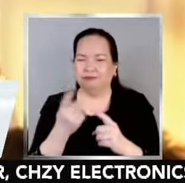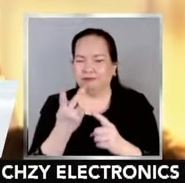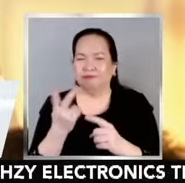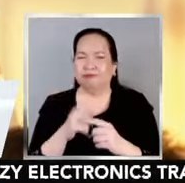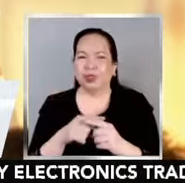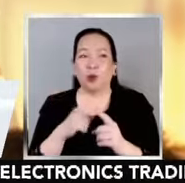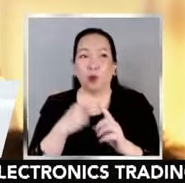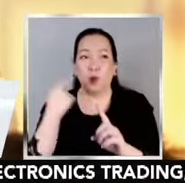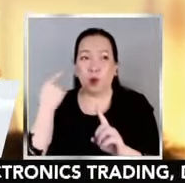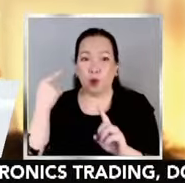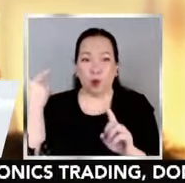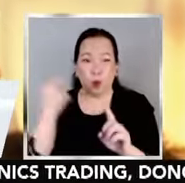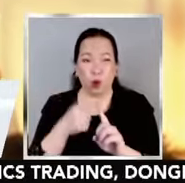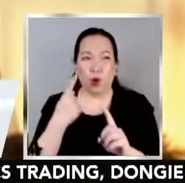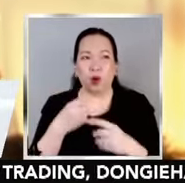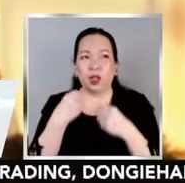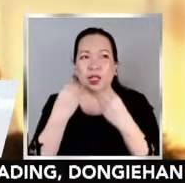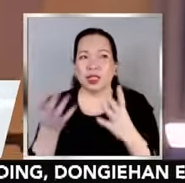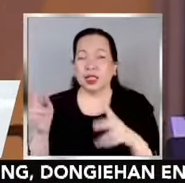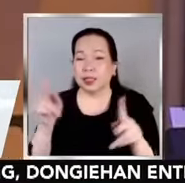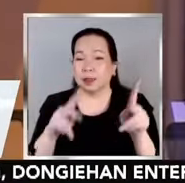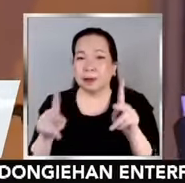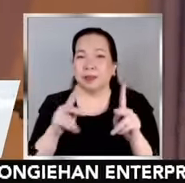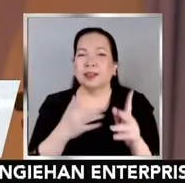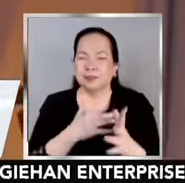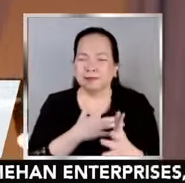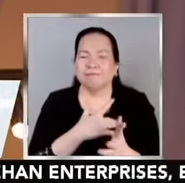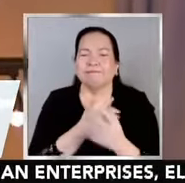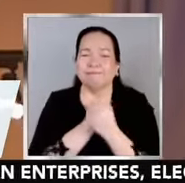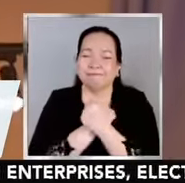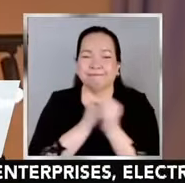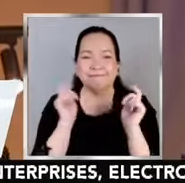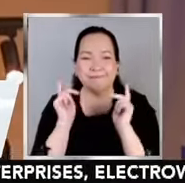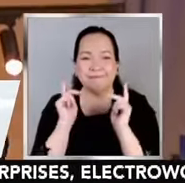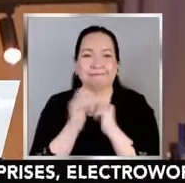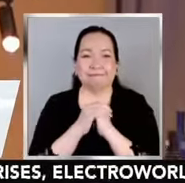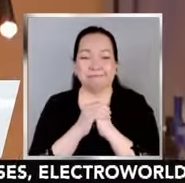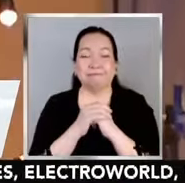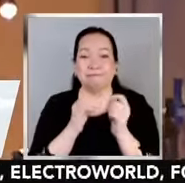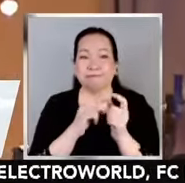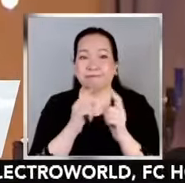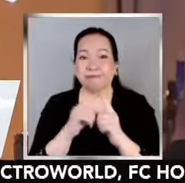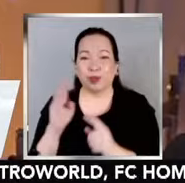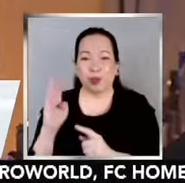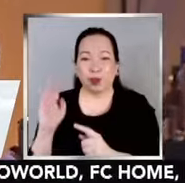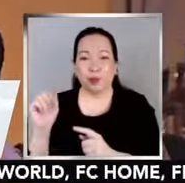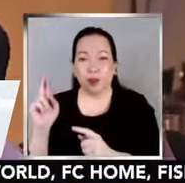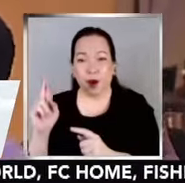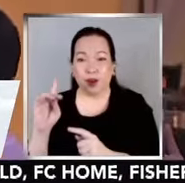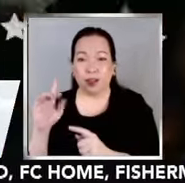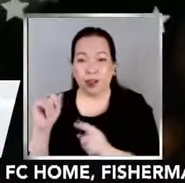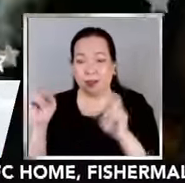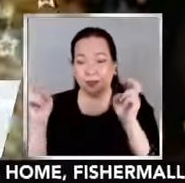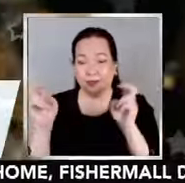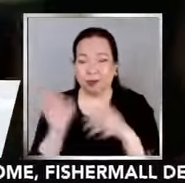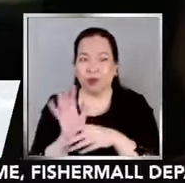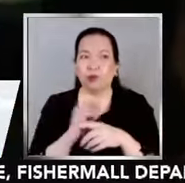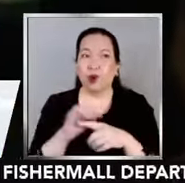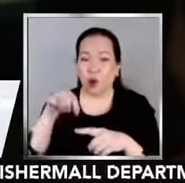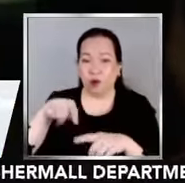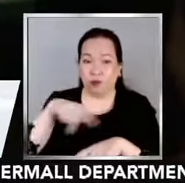the audience feel in love. Ang first Barda movie, hindi lang sa Pilipinas magpapakilig,